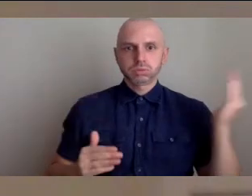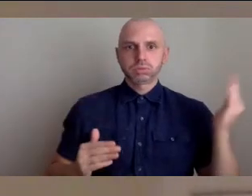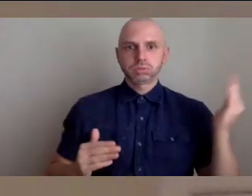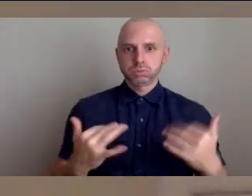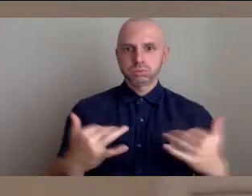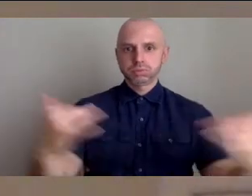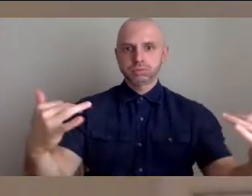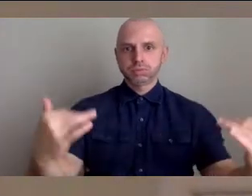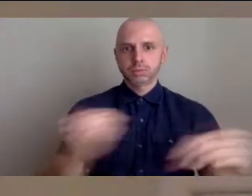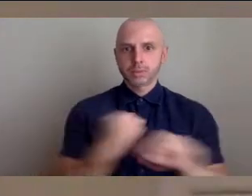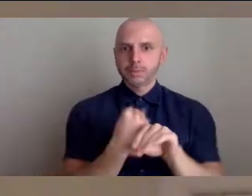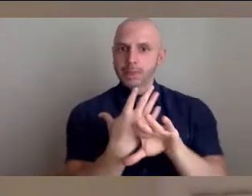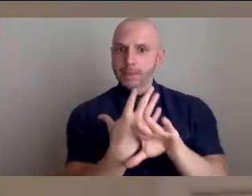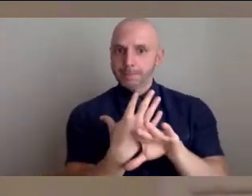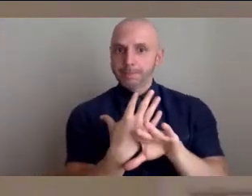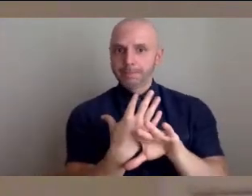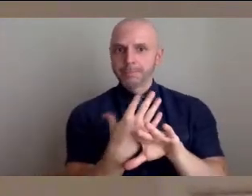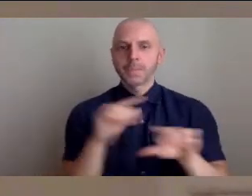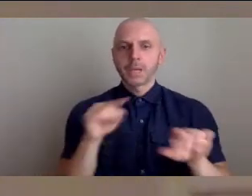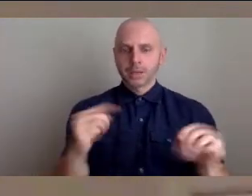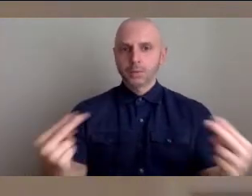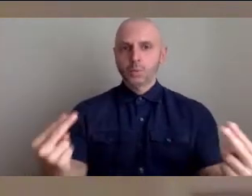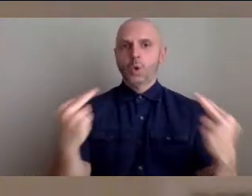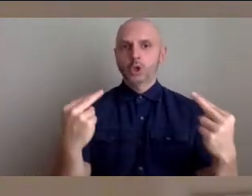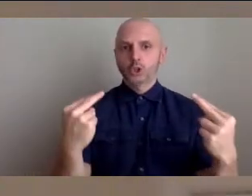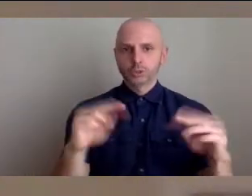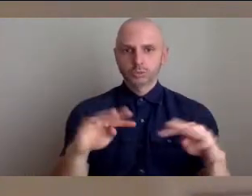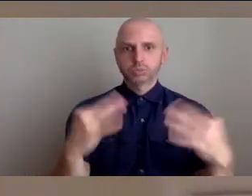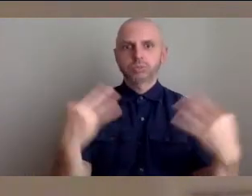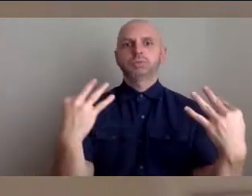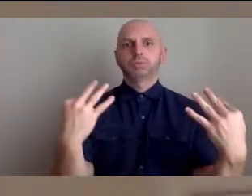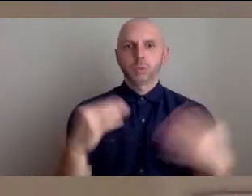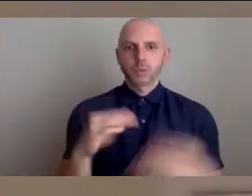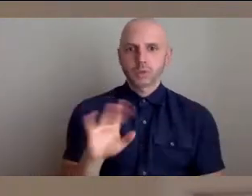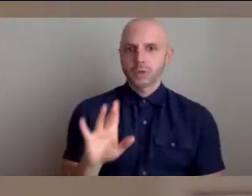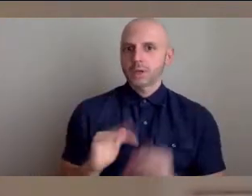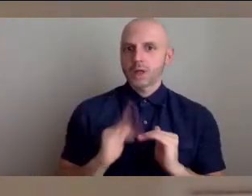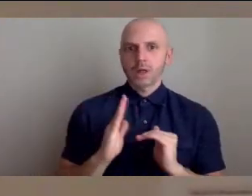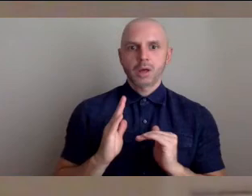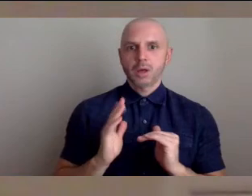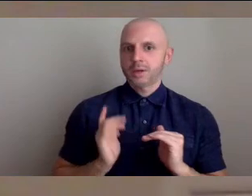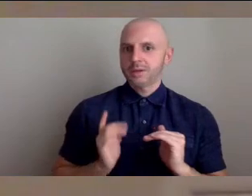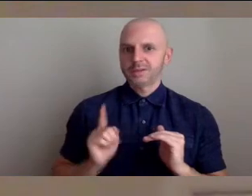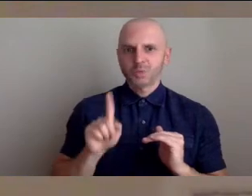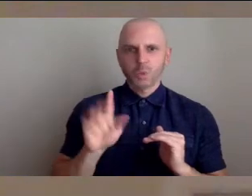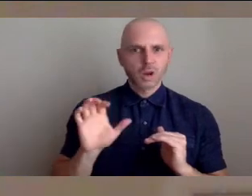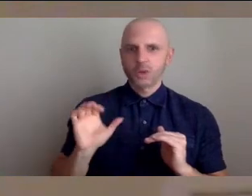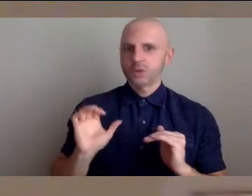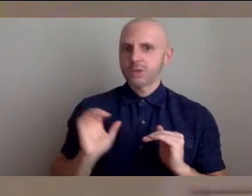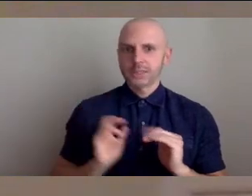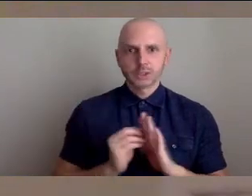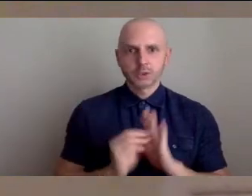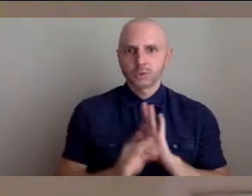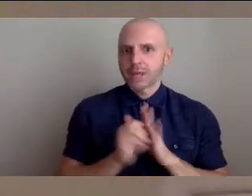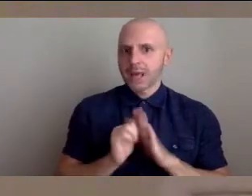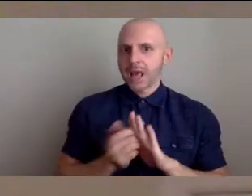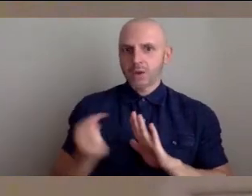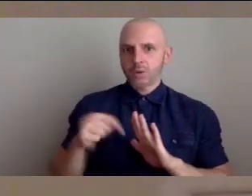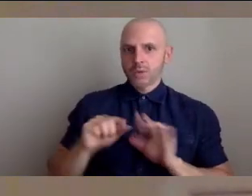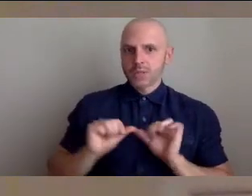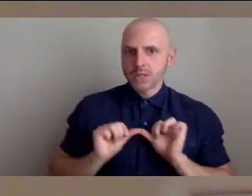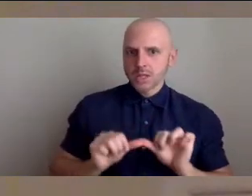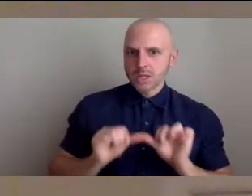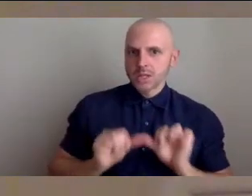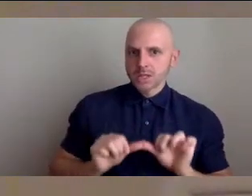our community more connected and engaged as we stay online throughout the winter semester. We're responding to the challenge